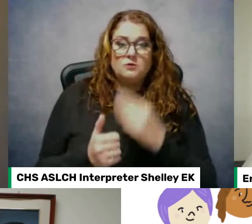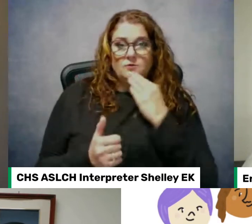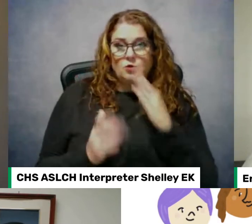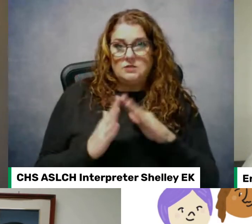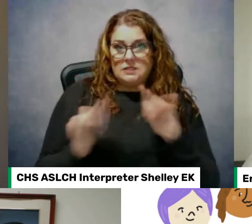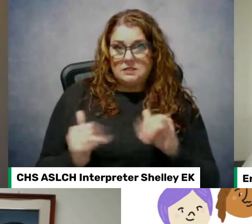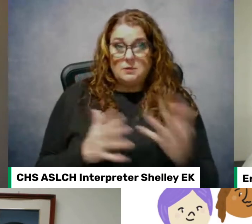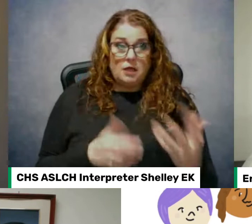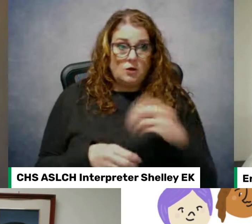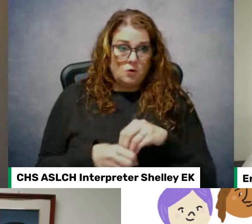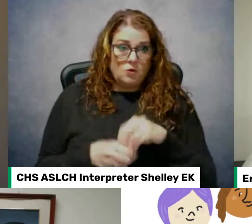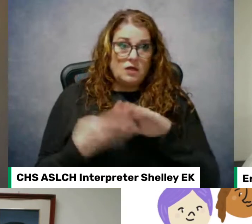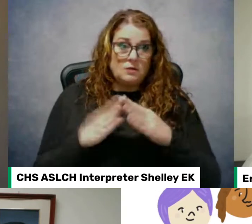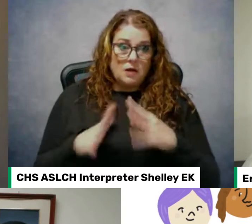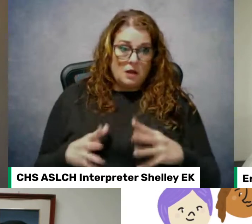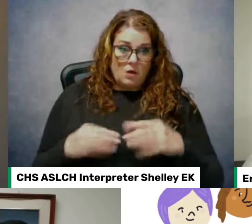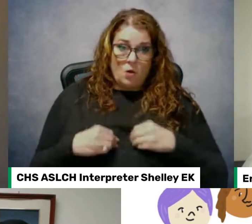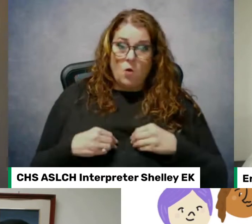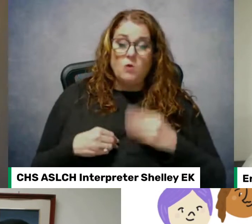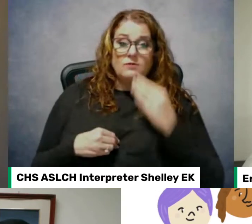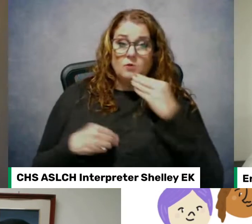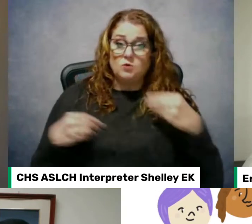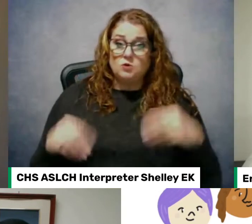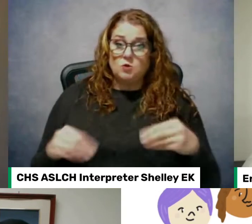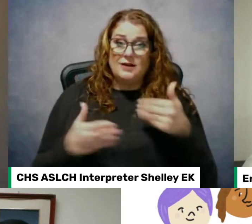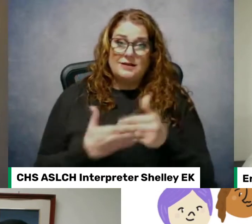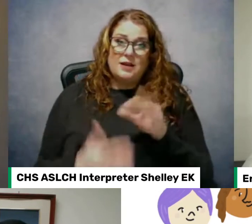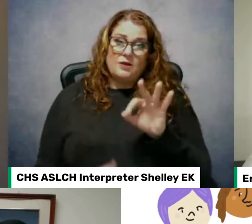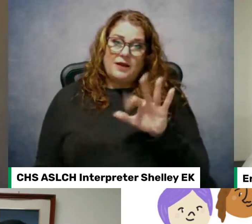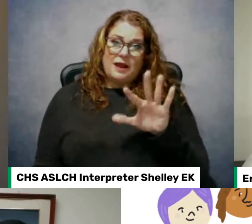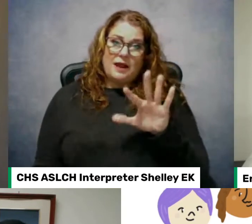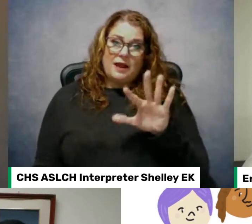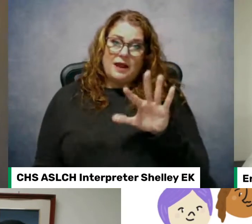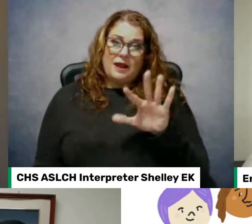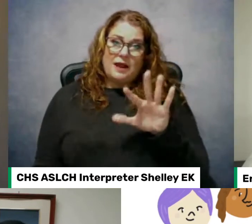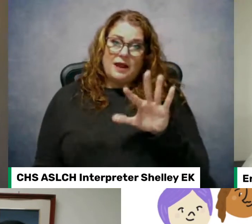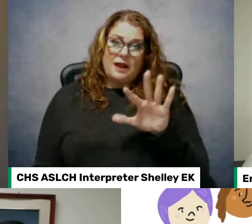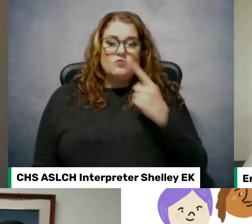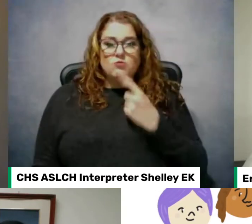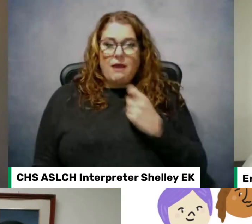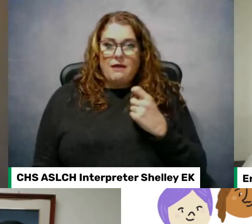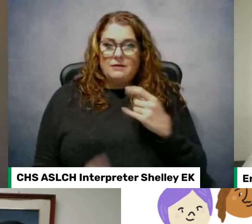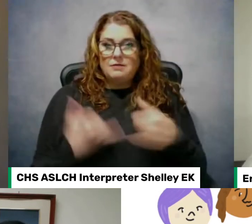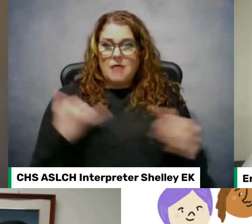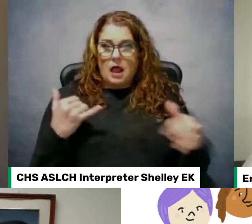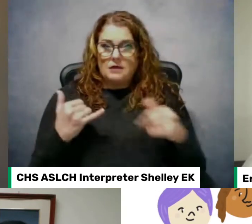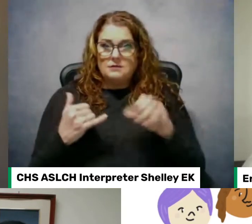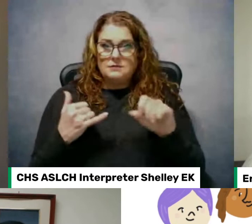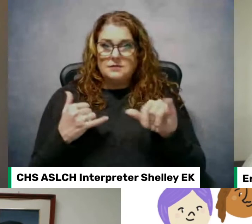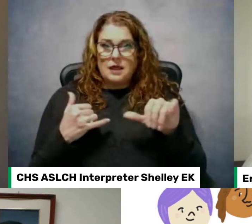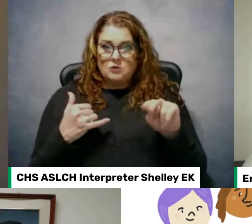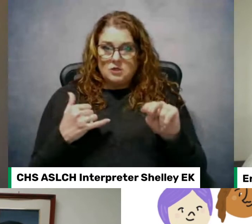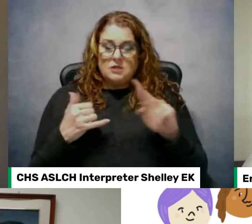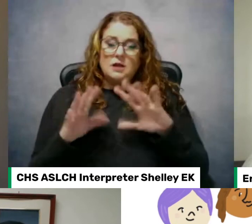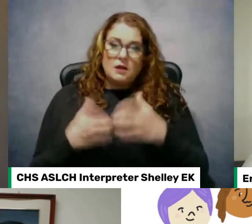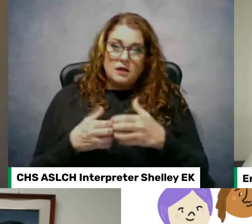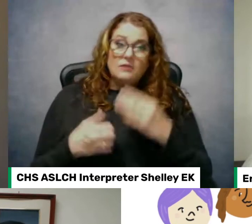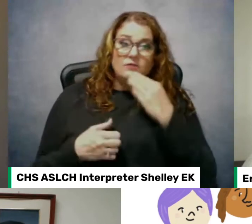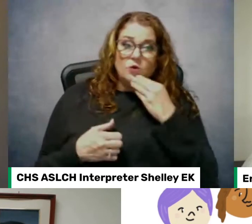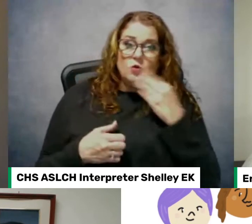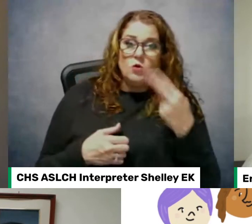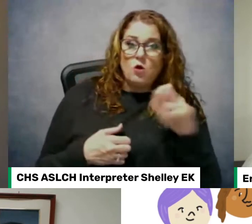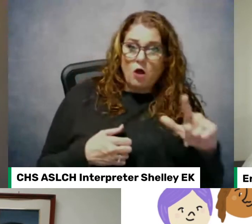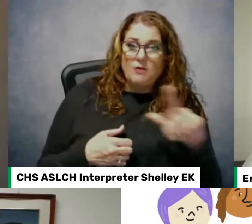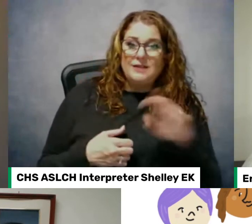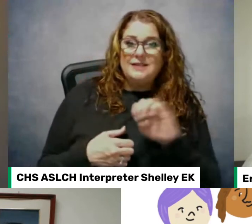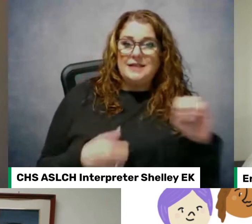That includes a community-owned grocery store near the 95th Red Line station, as well as a coalition food hall in East Garfield